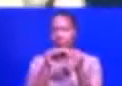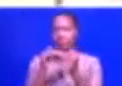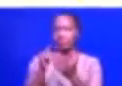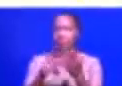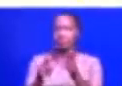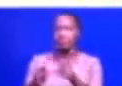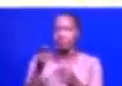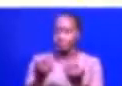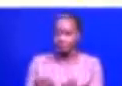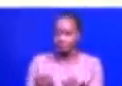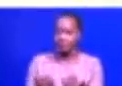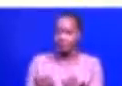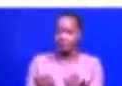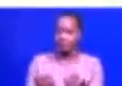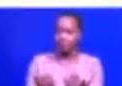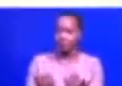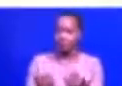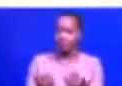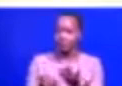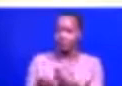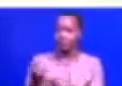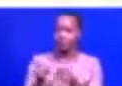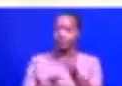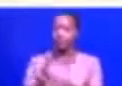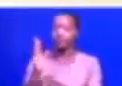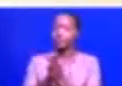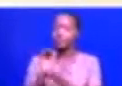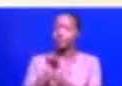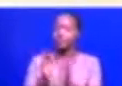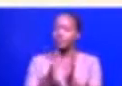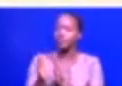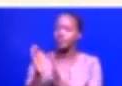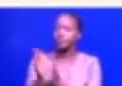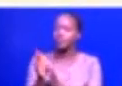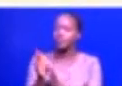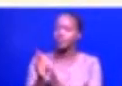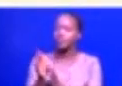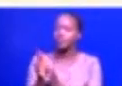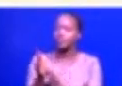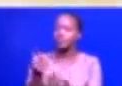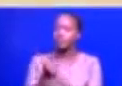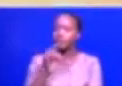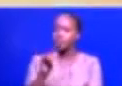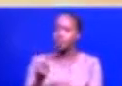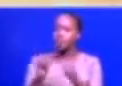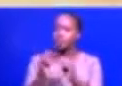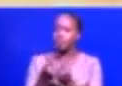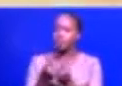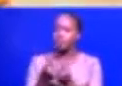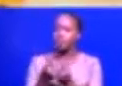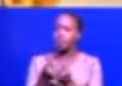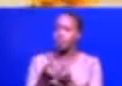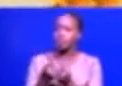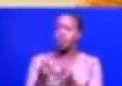need now is to come up with a very good preparation plan and make sure that our teams have all